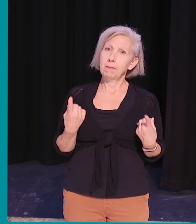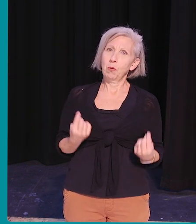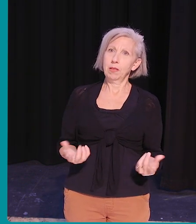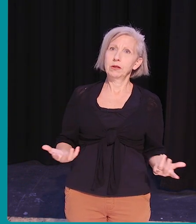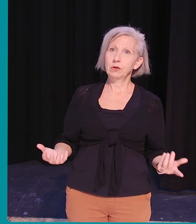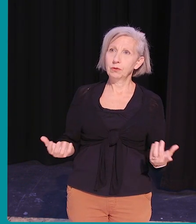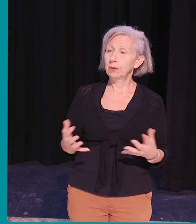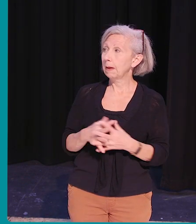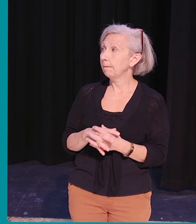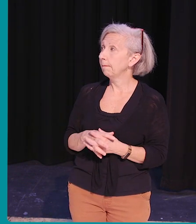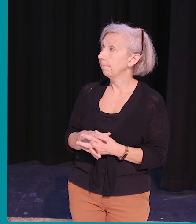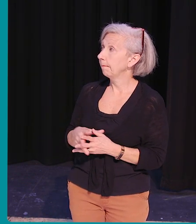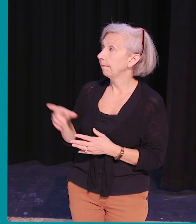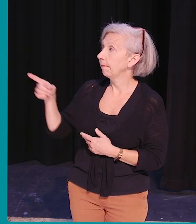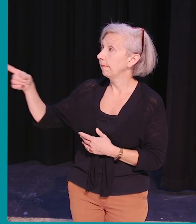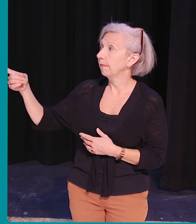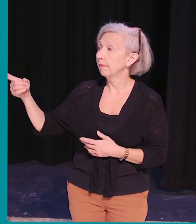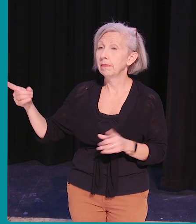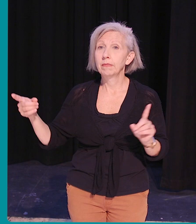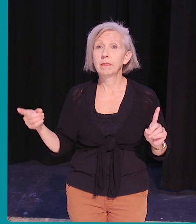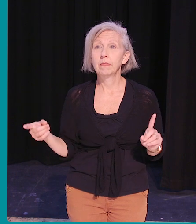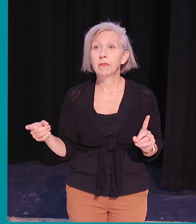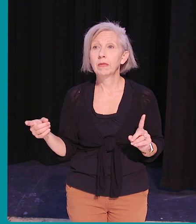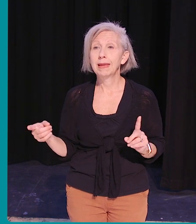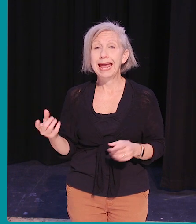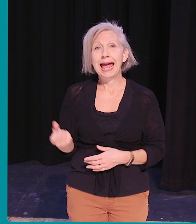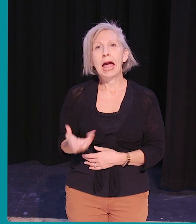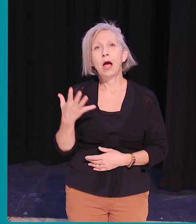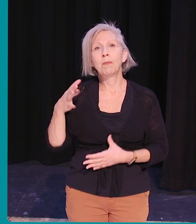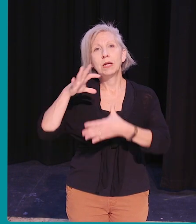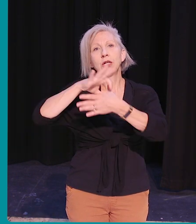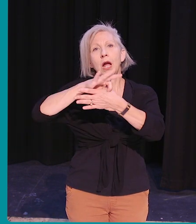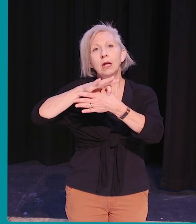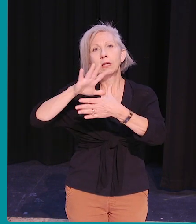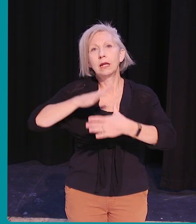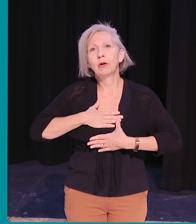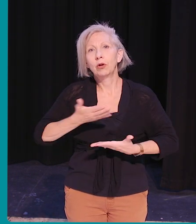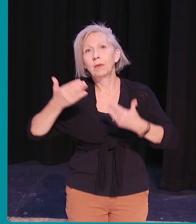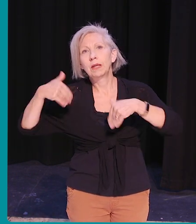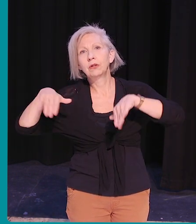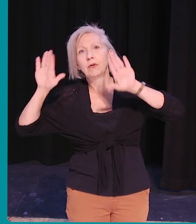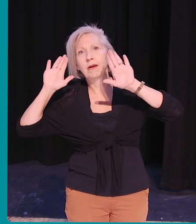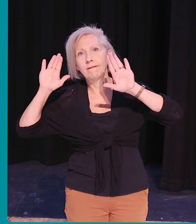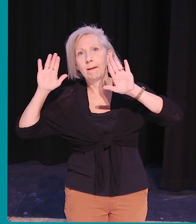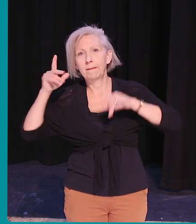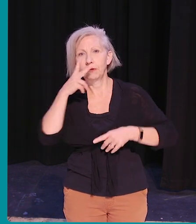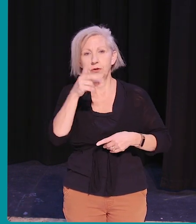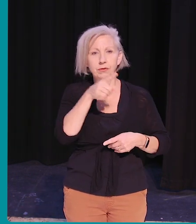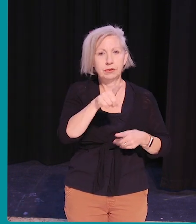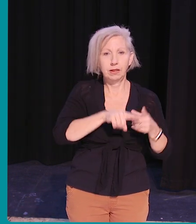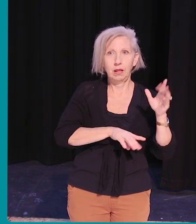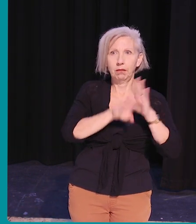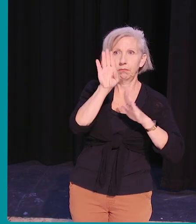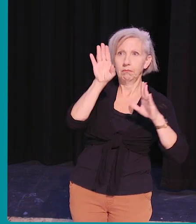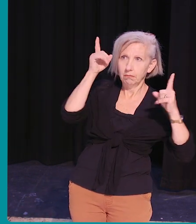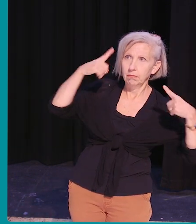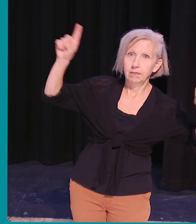much content are you willing to give up for your new graduate profile? And they are struggling with that